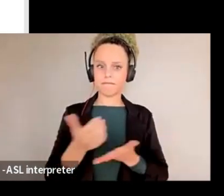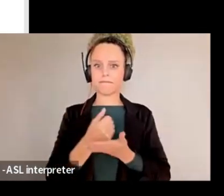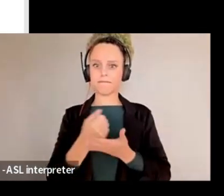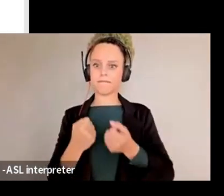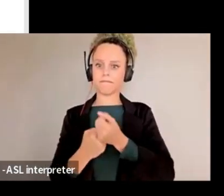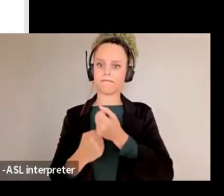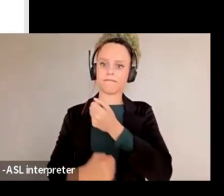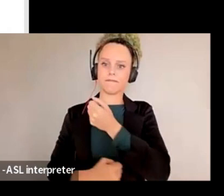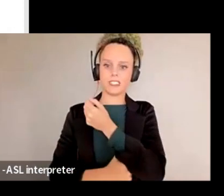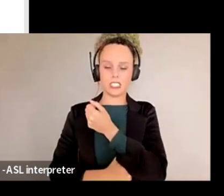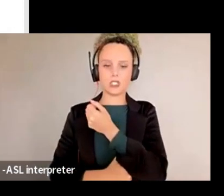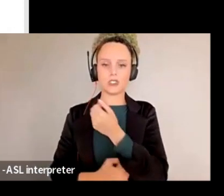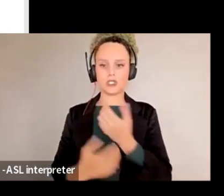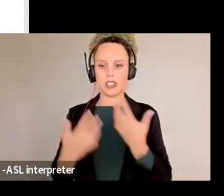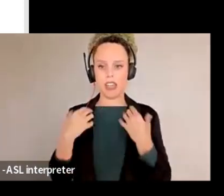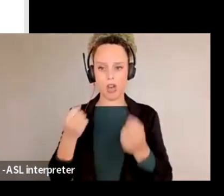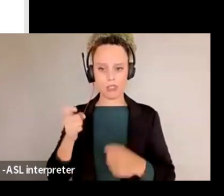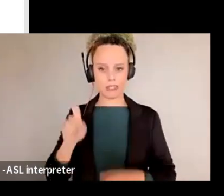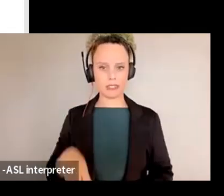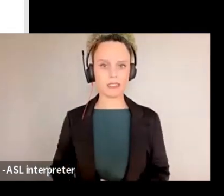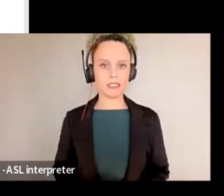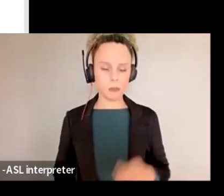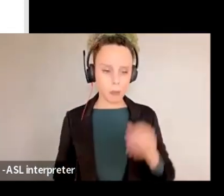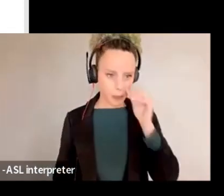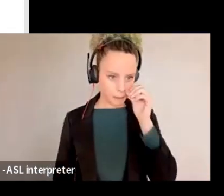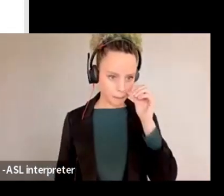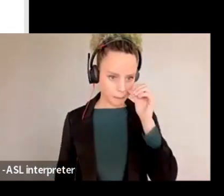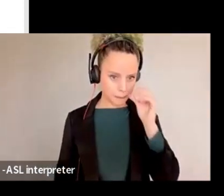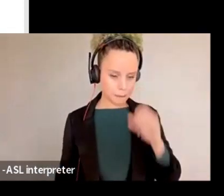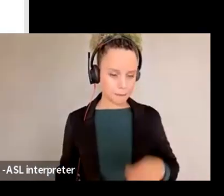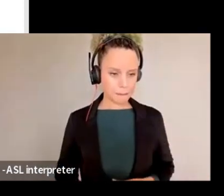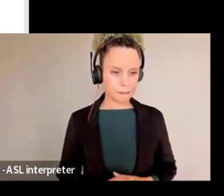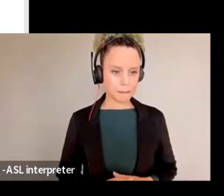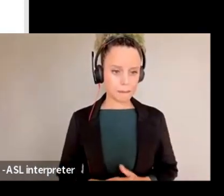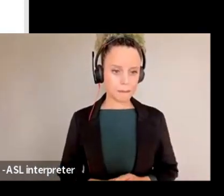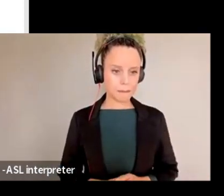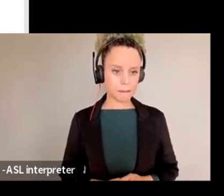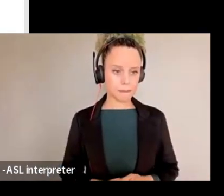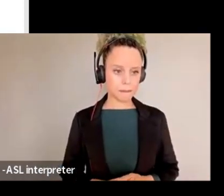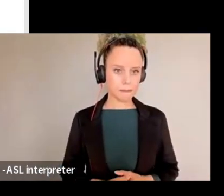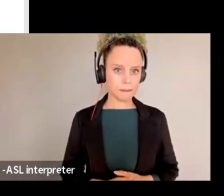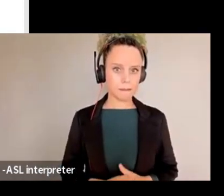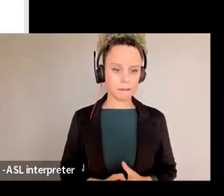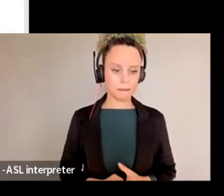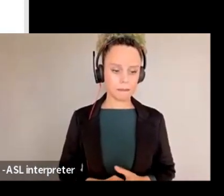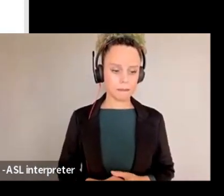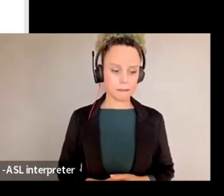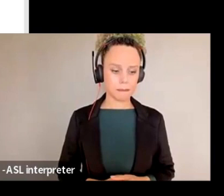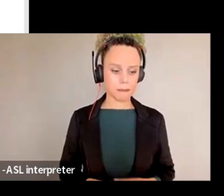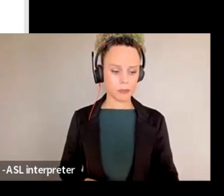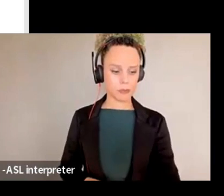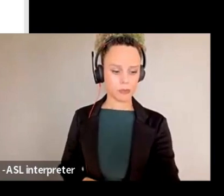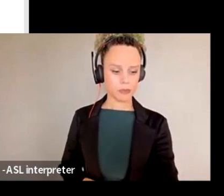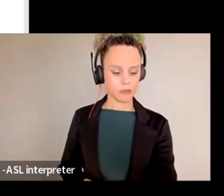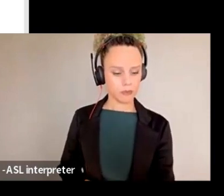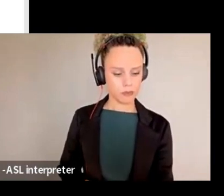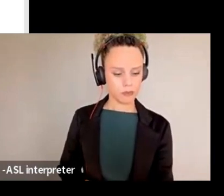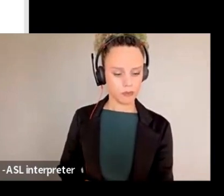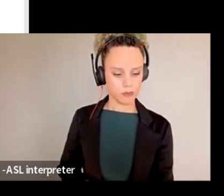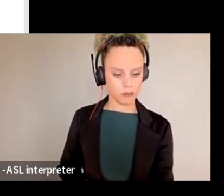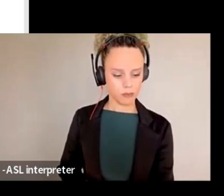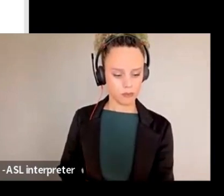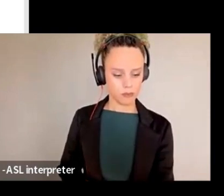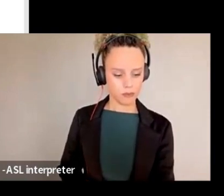access to as well, to help get these kind of foundational health needs met through